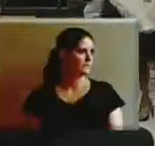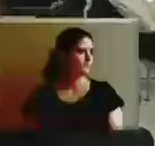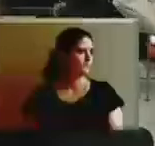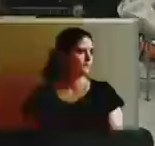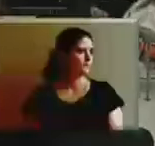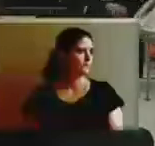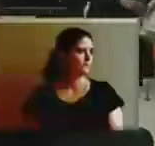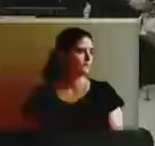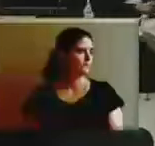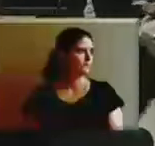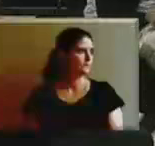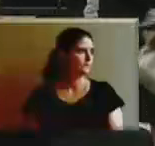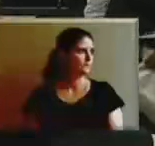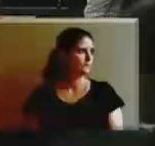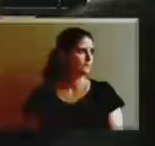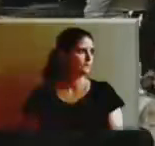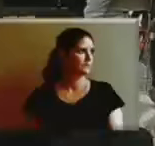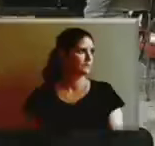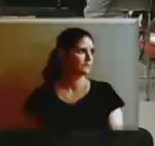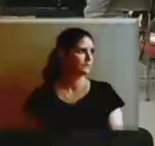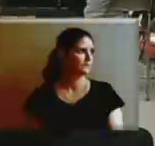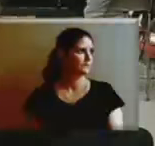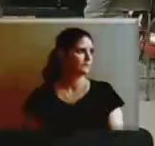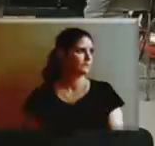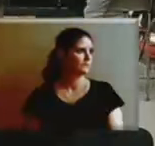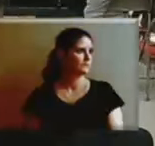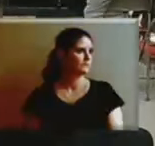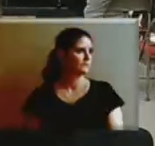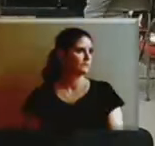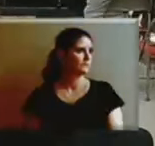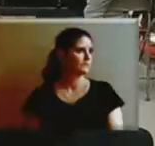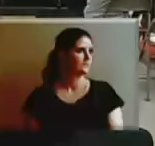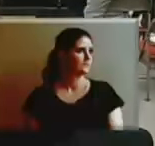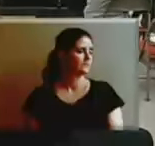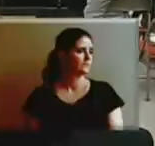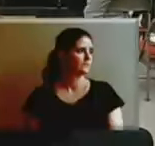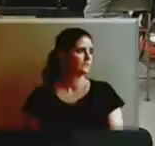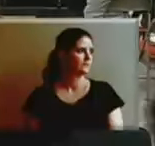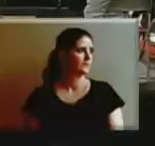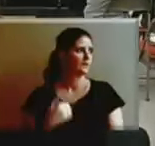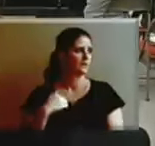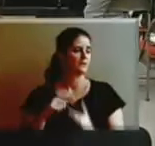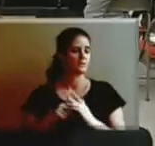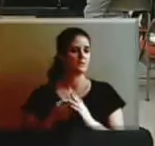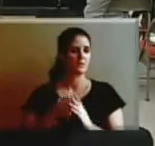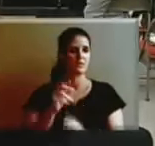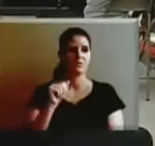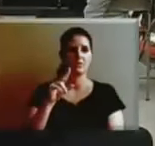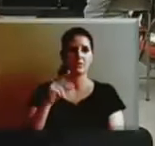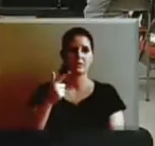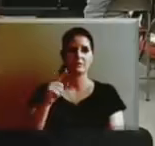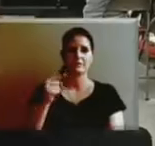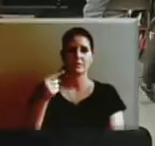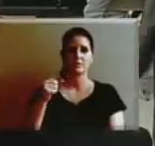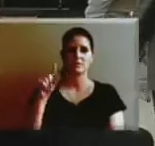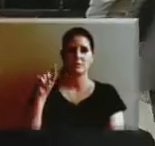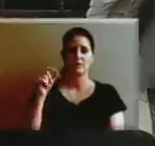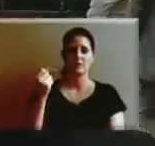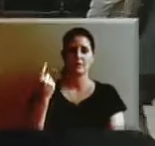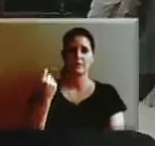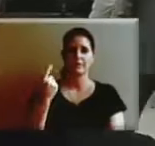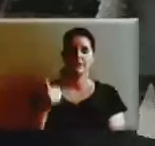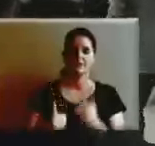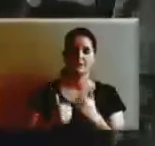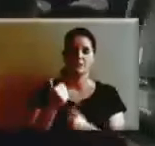is getting seated. I began as superintendent on August 1st, 2011, and one of the most important